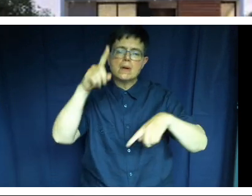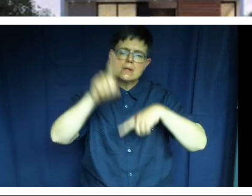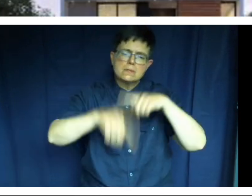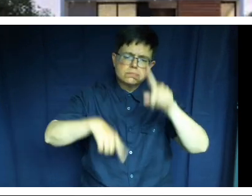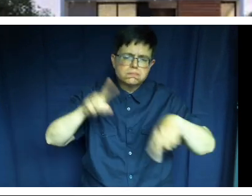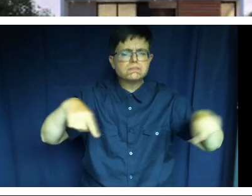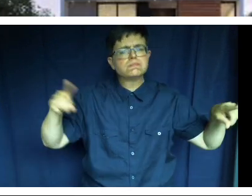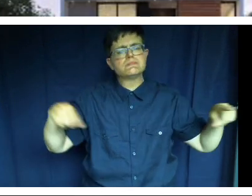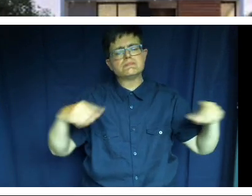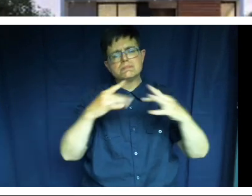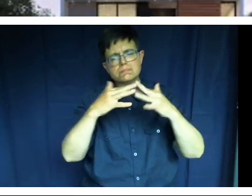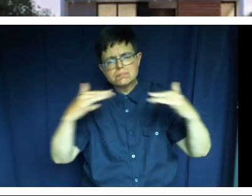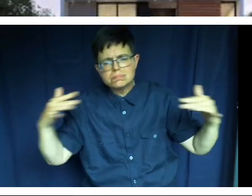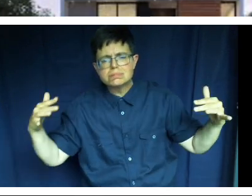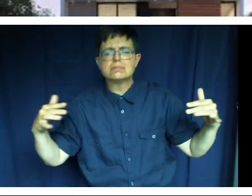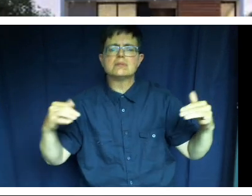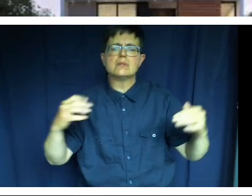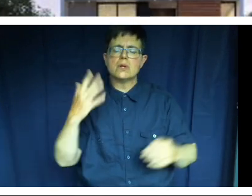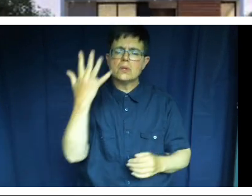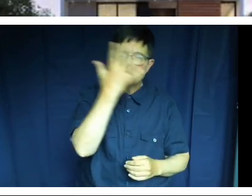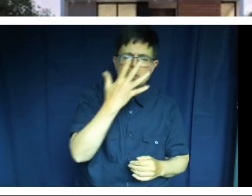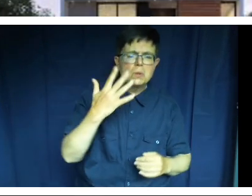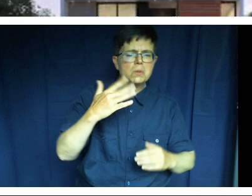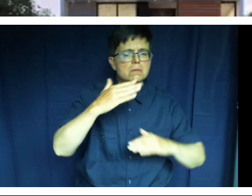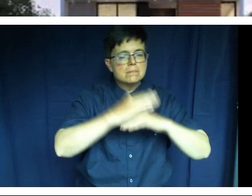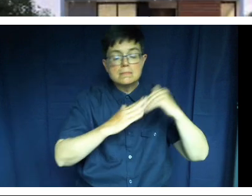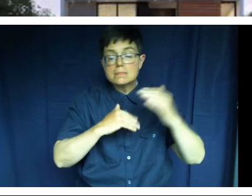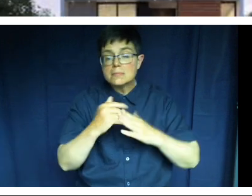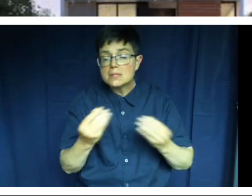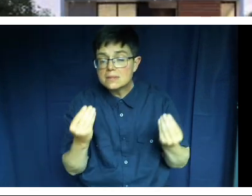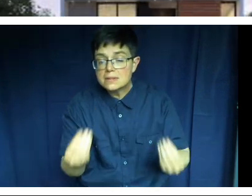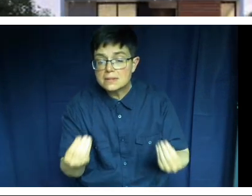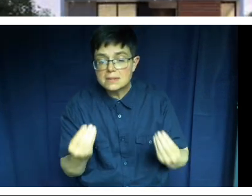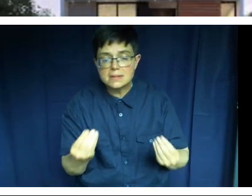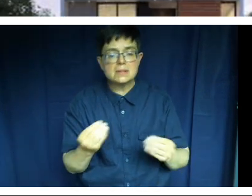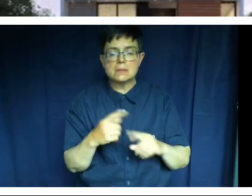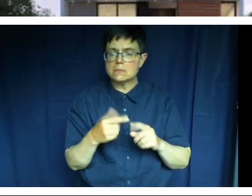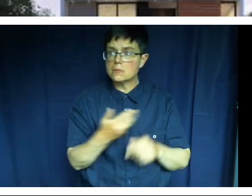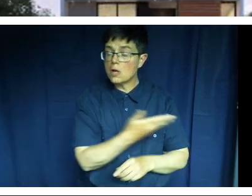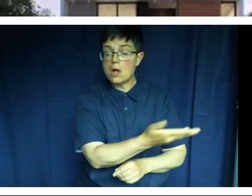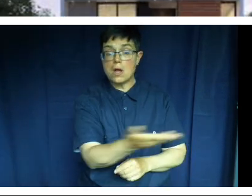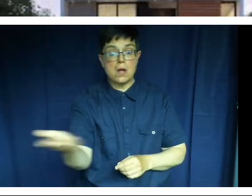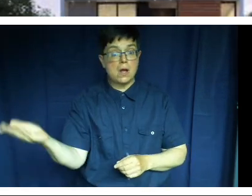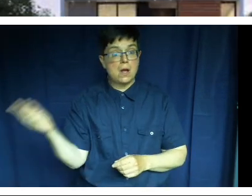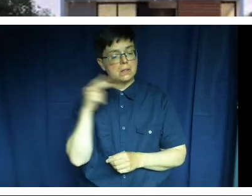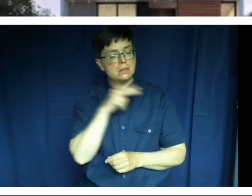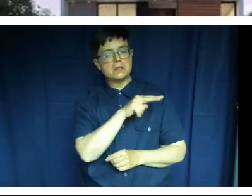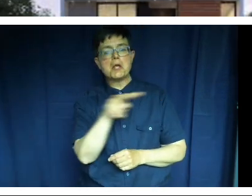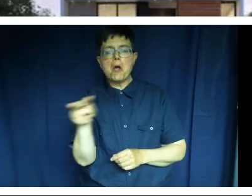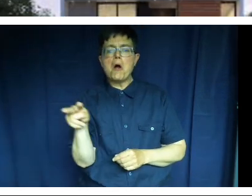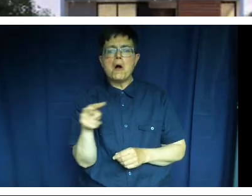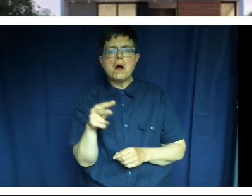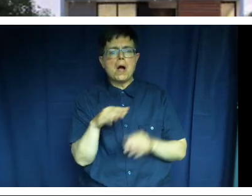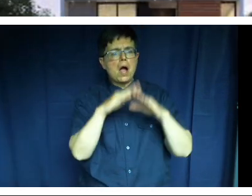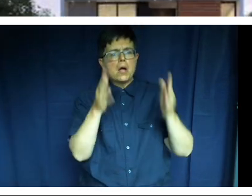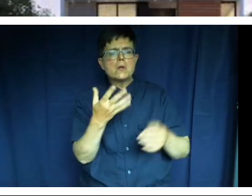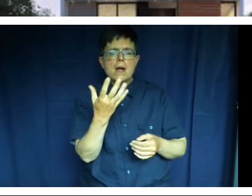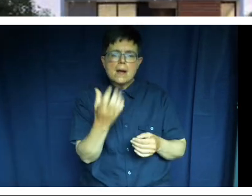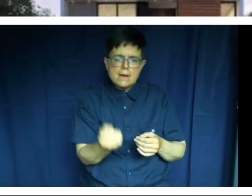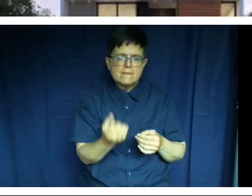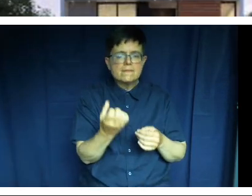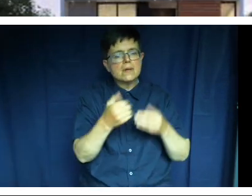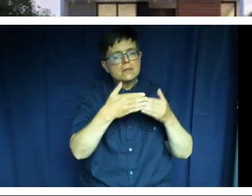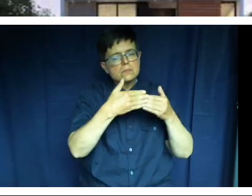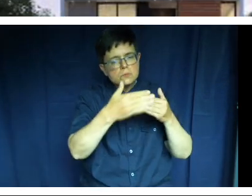built and what it can look like. But we would still recognize a lot of these components in